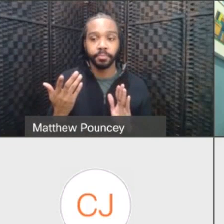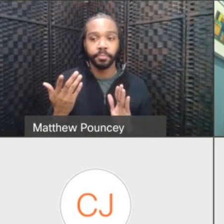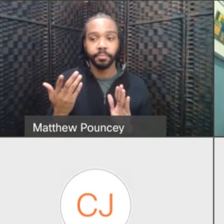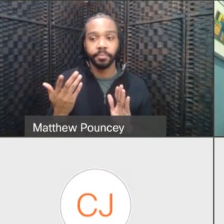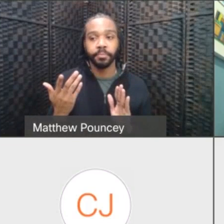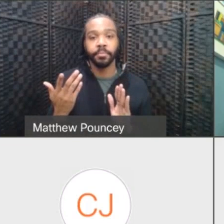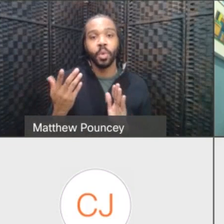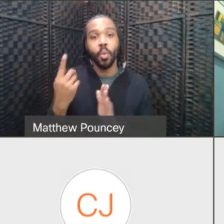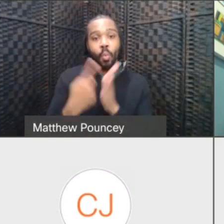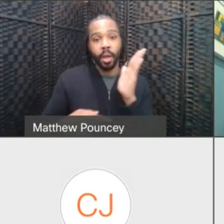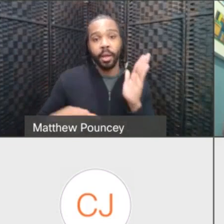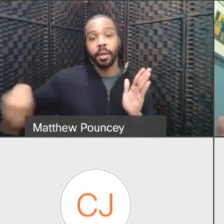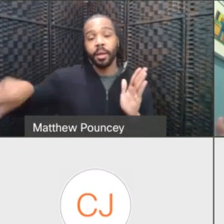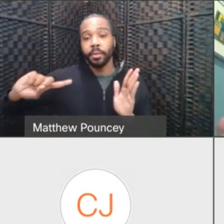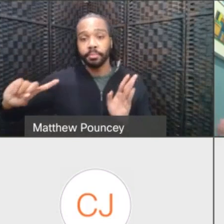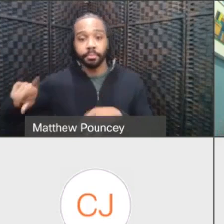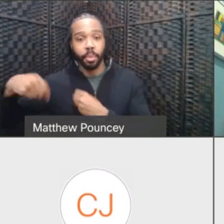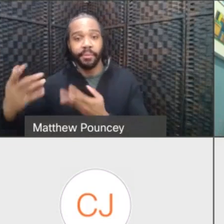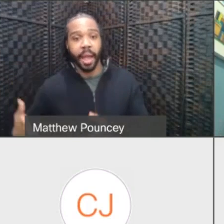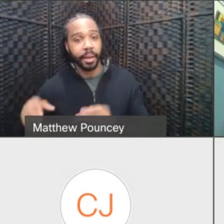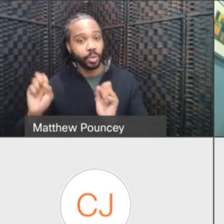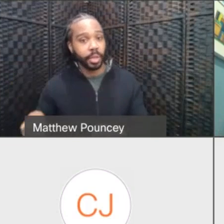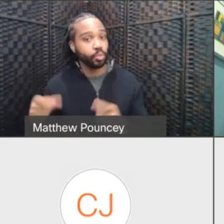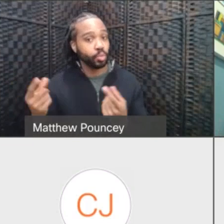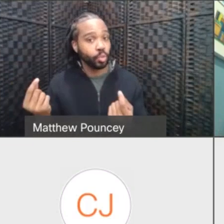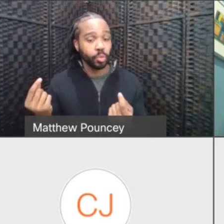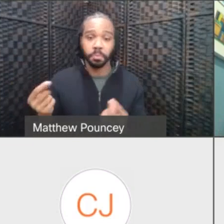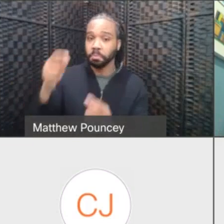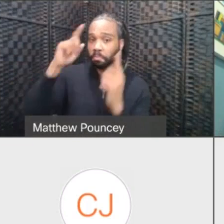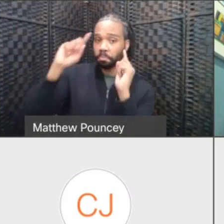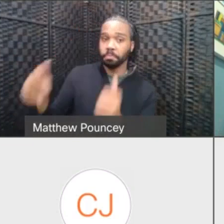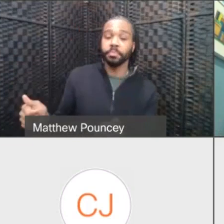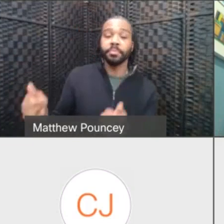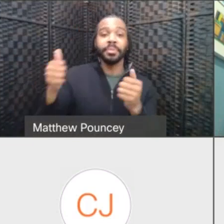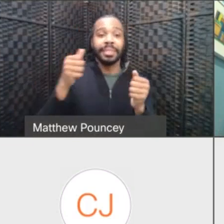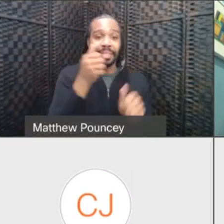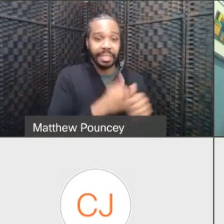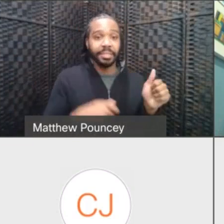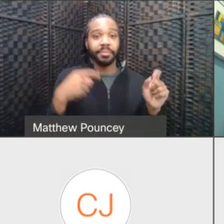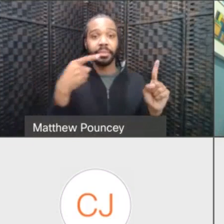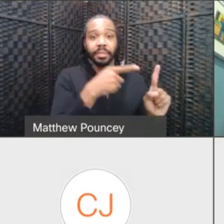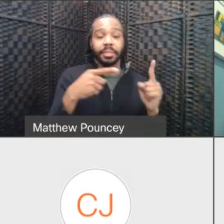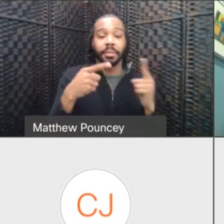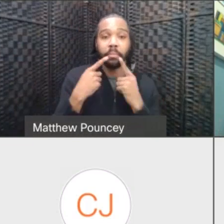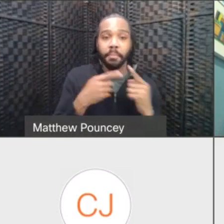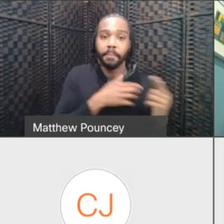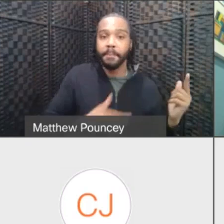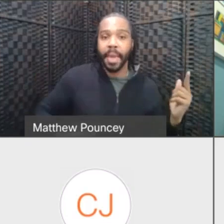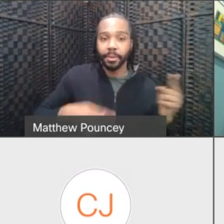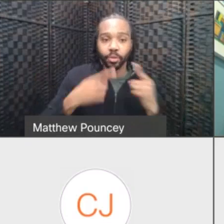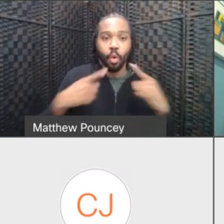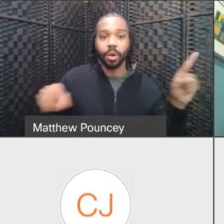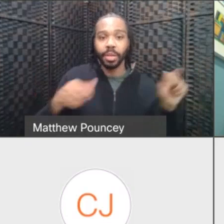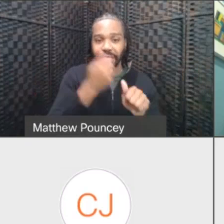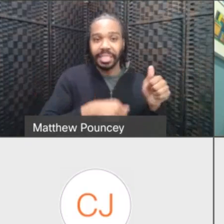is the floor. The mayor's order, and each of the mayor's orders has said this.